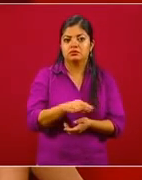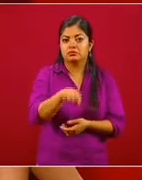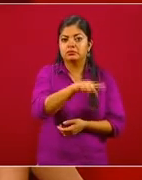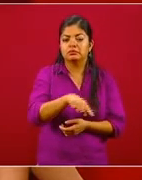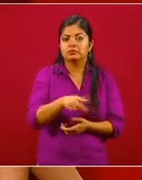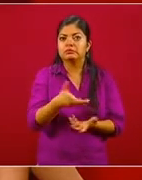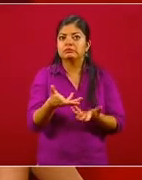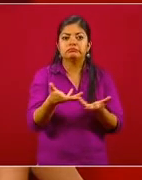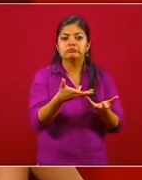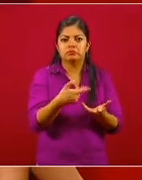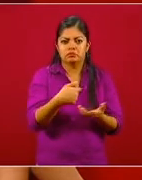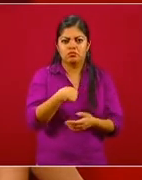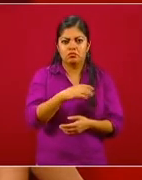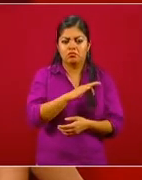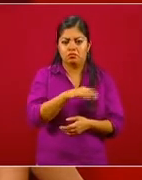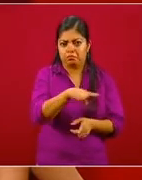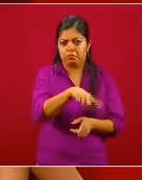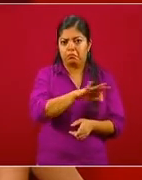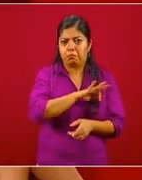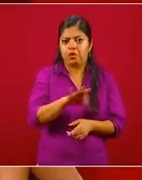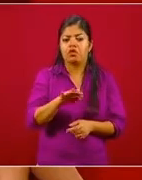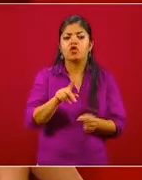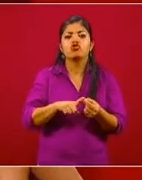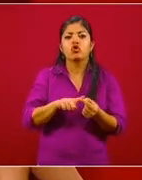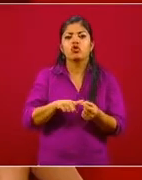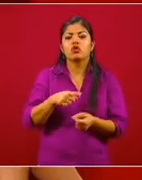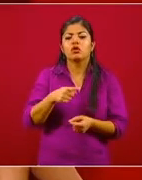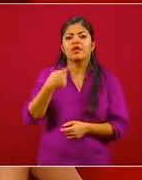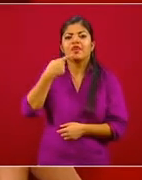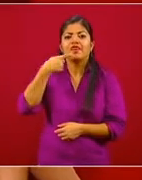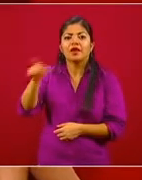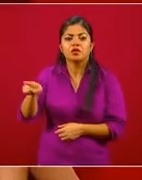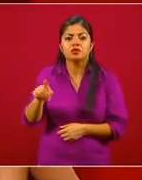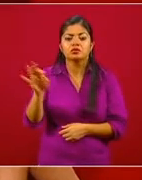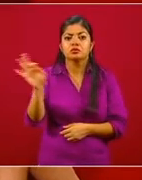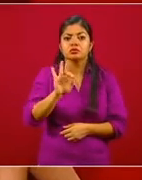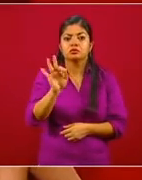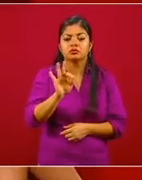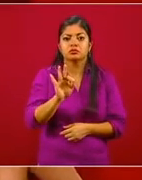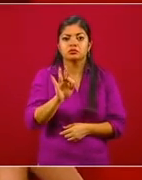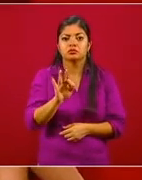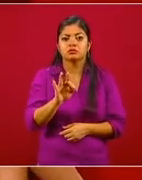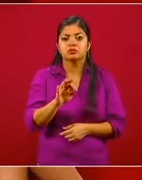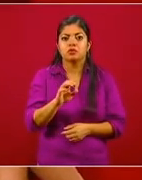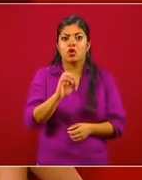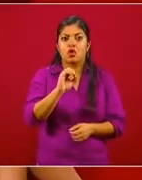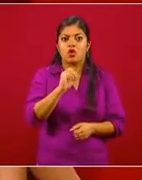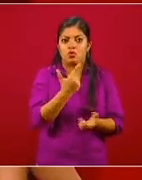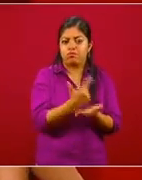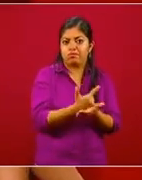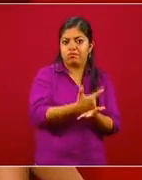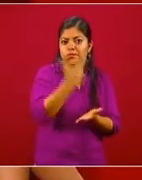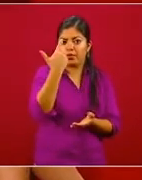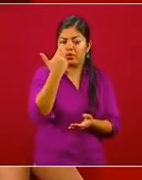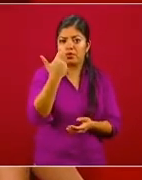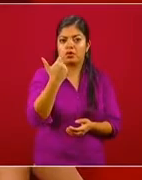families that can be associated to discriminatory